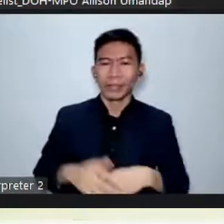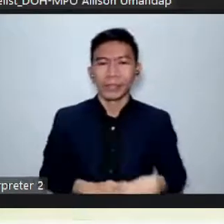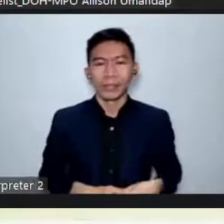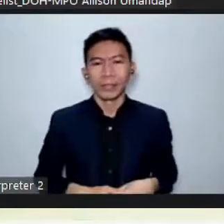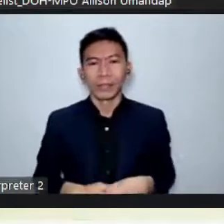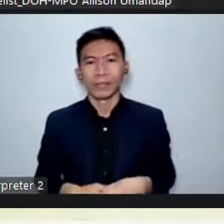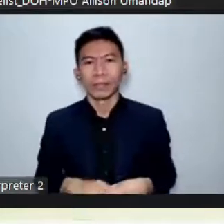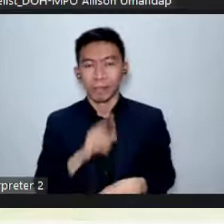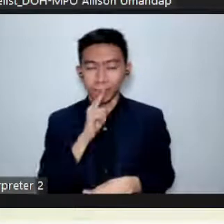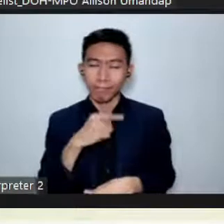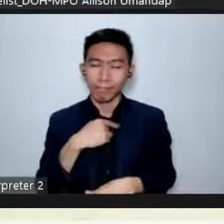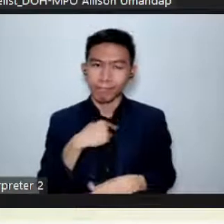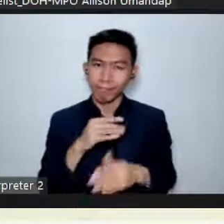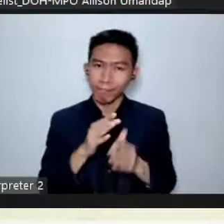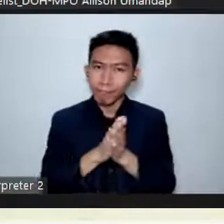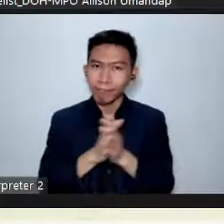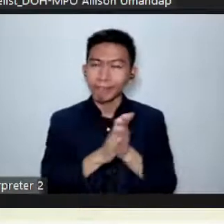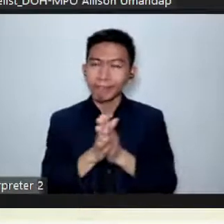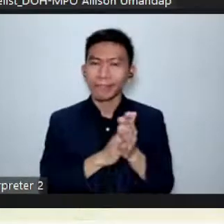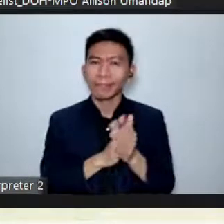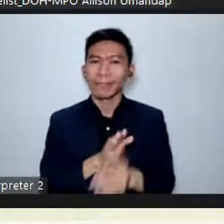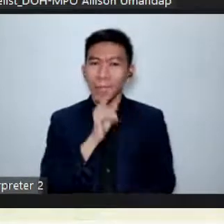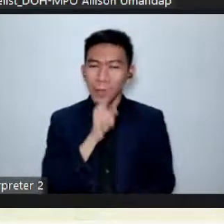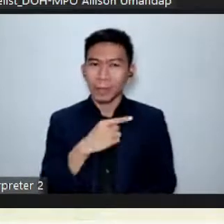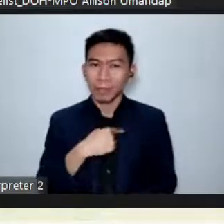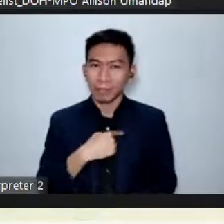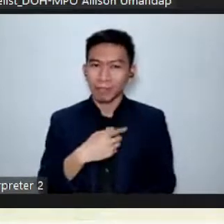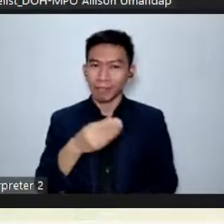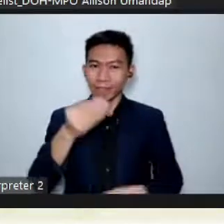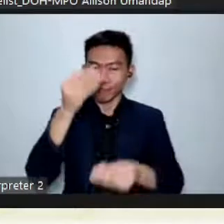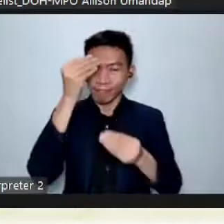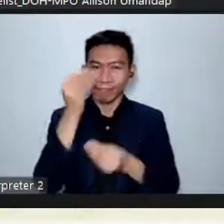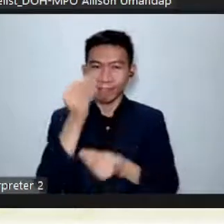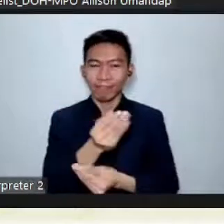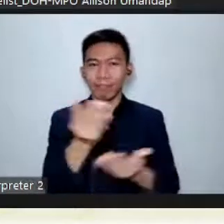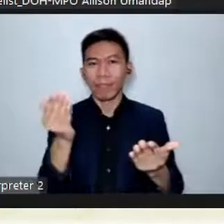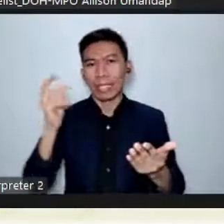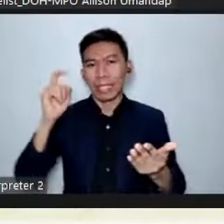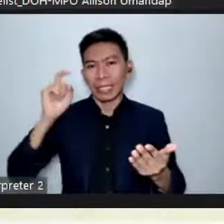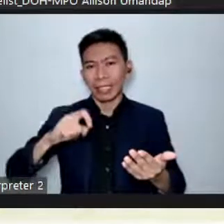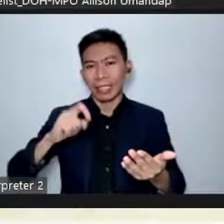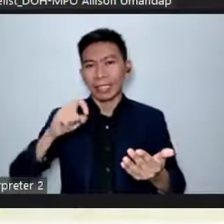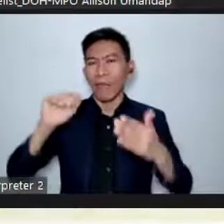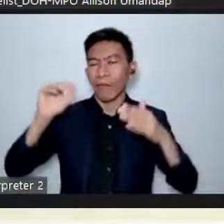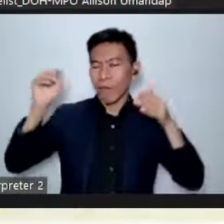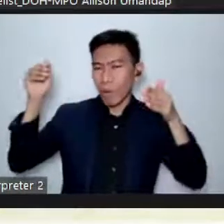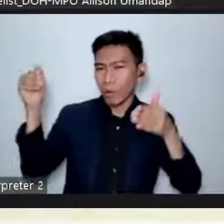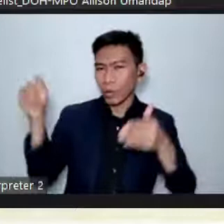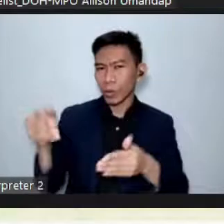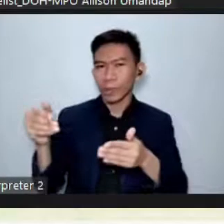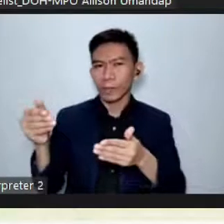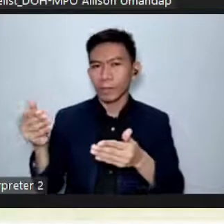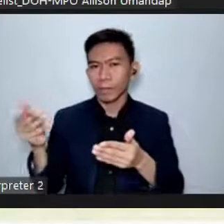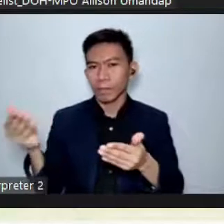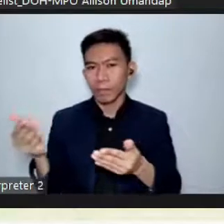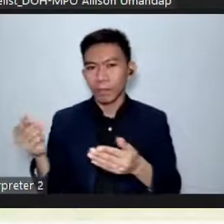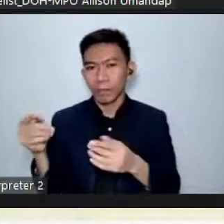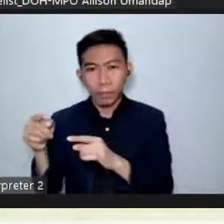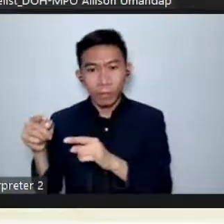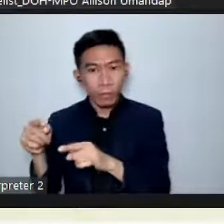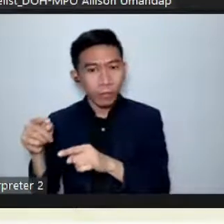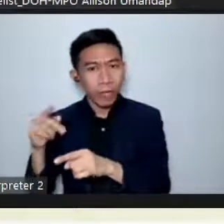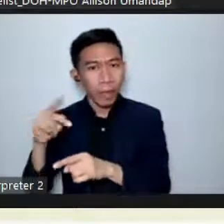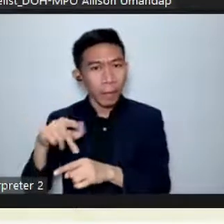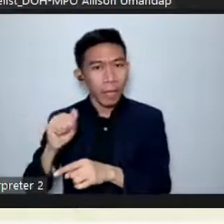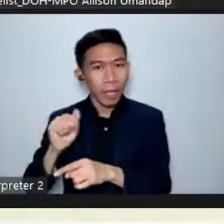much passion that I will say we need to give a look at palliative care. We do